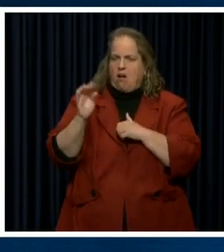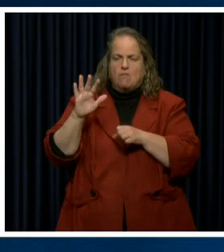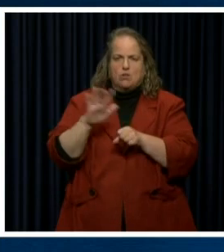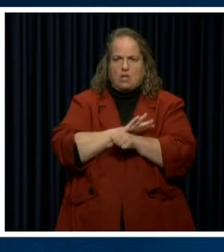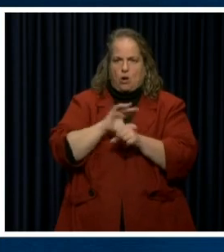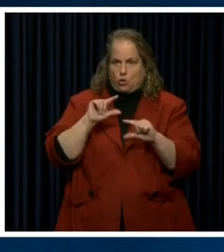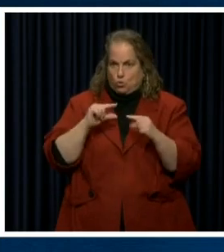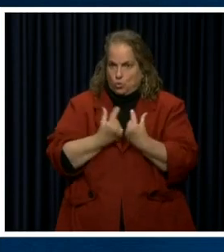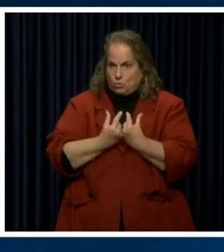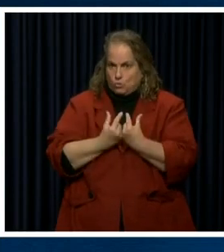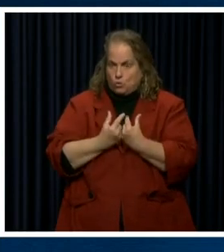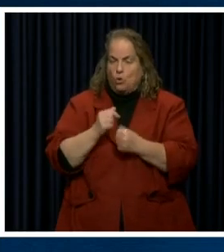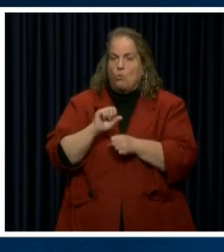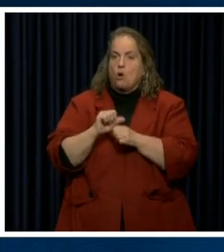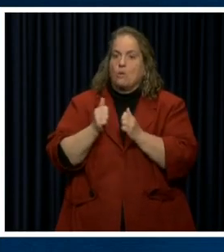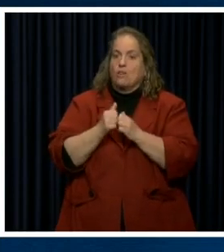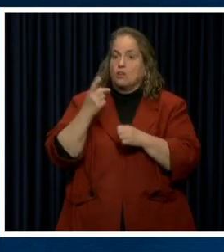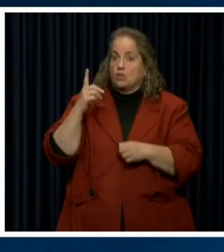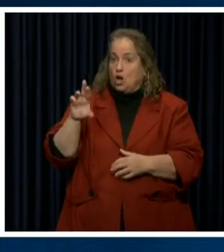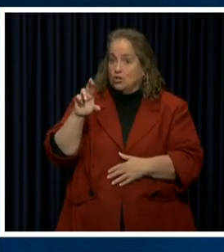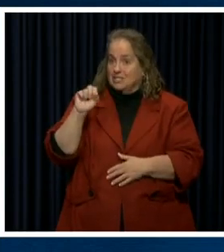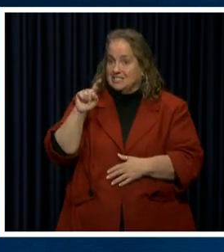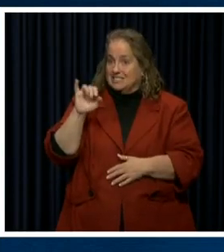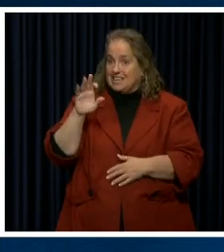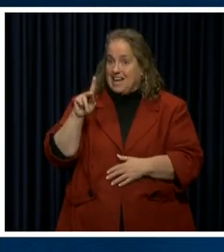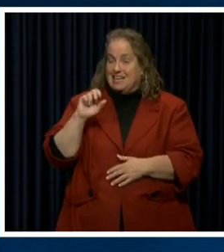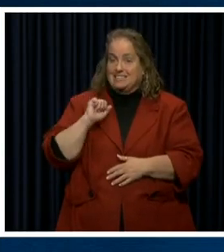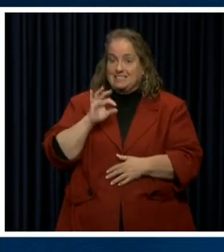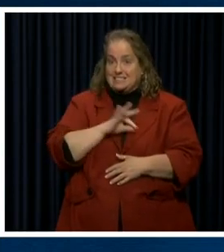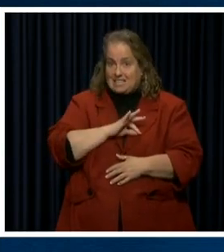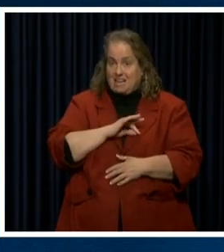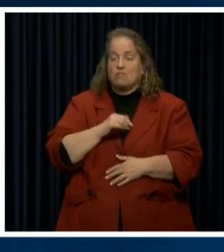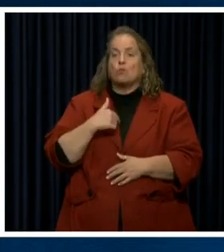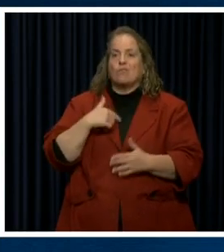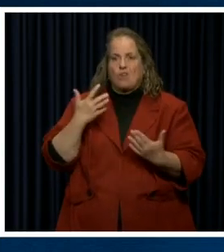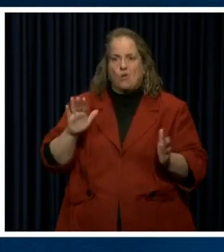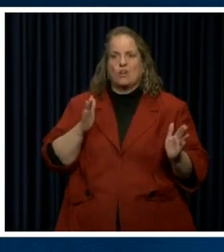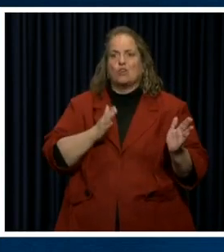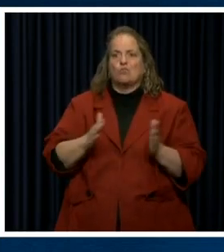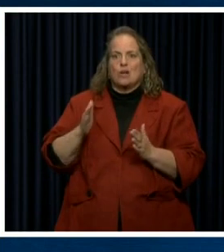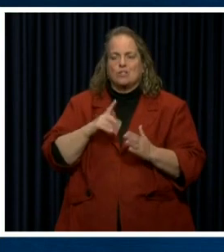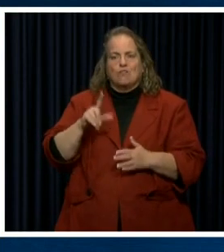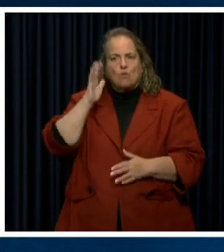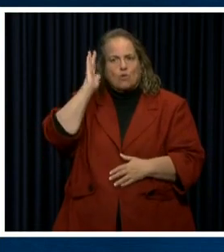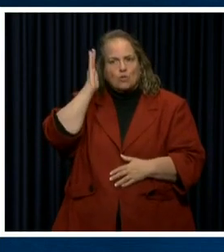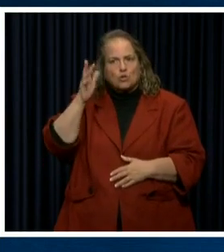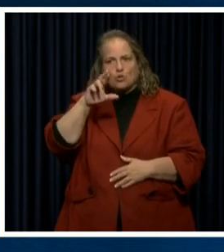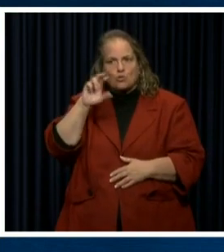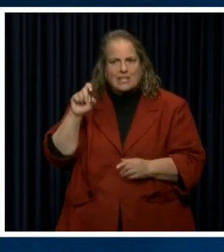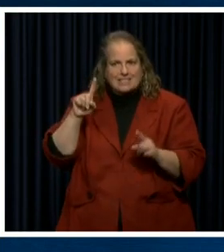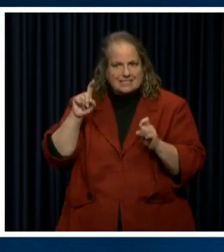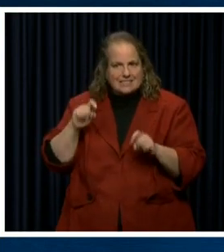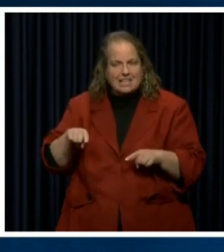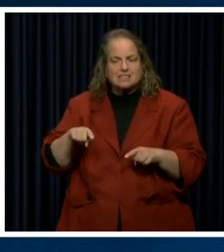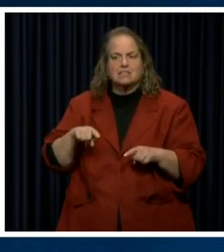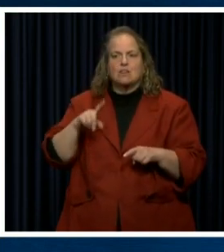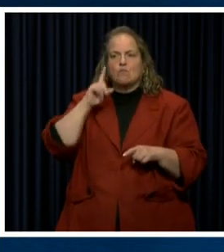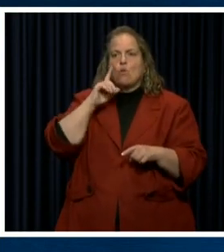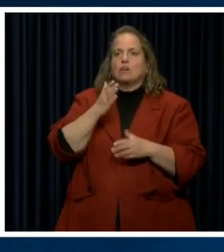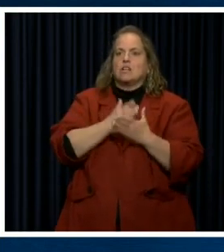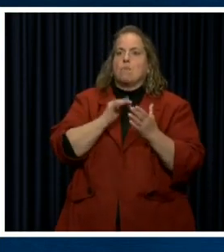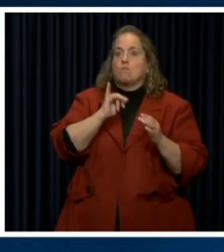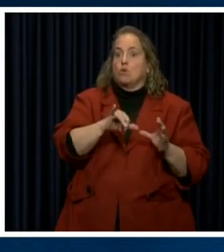group. Working with Dr. Stack's staff, we have been arranged for a future retest of certain of those